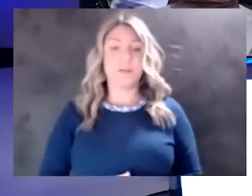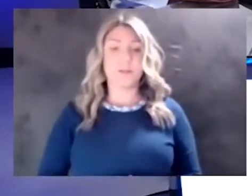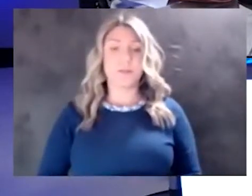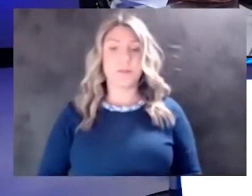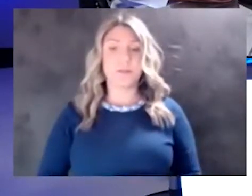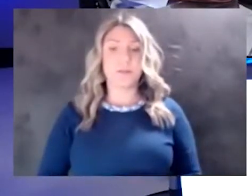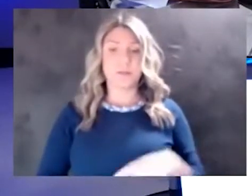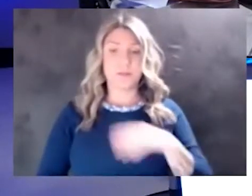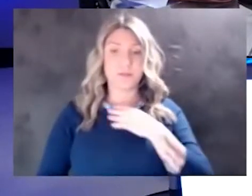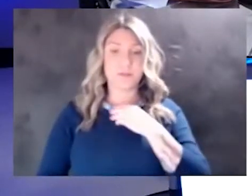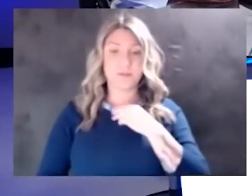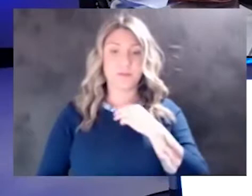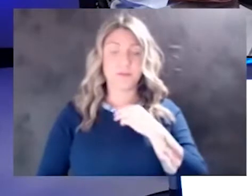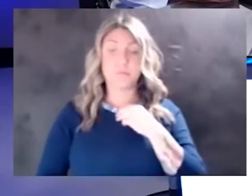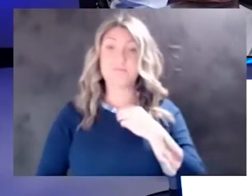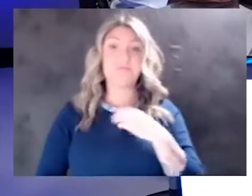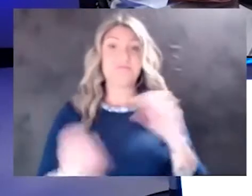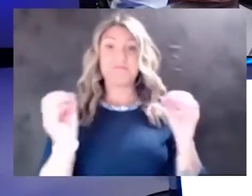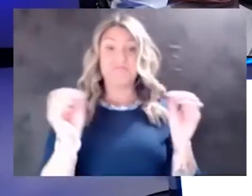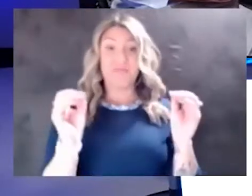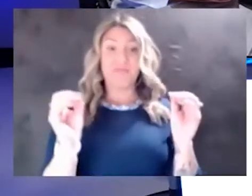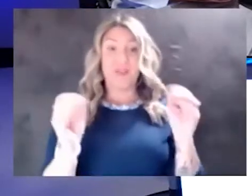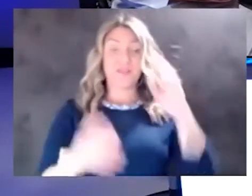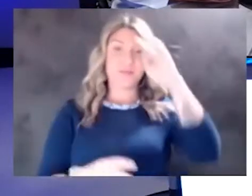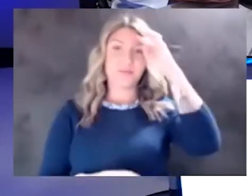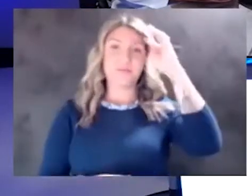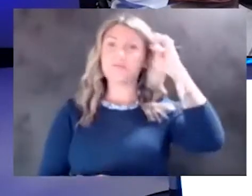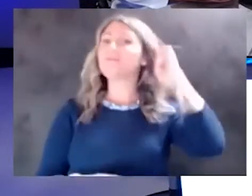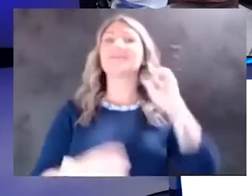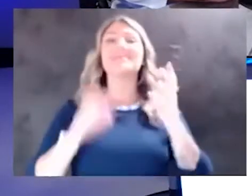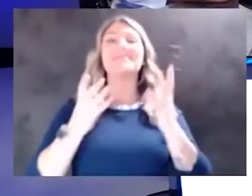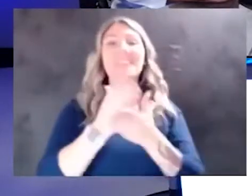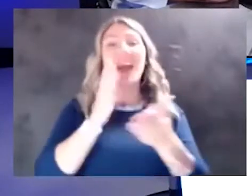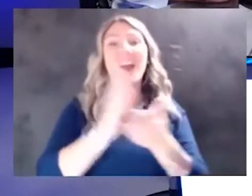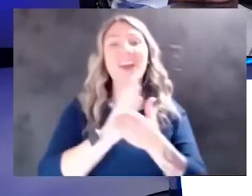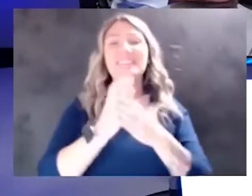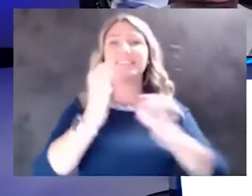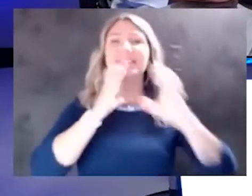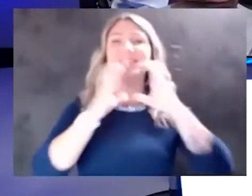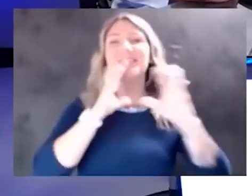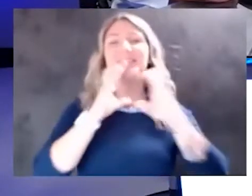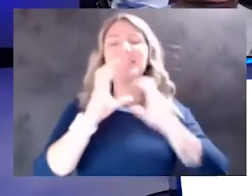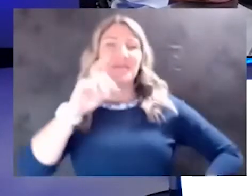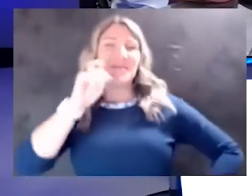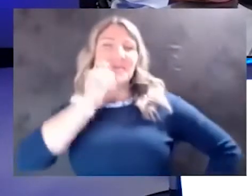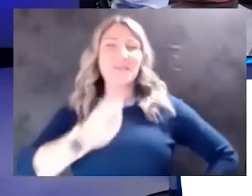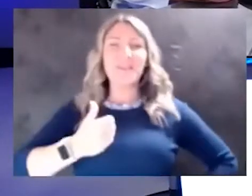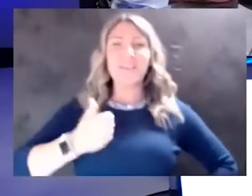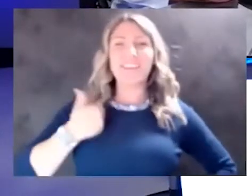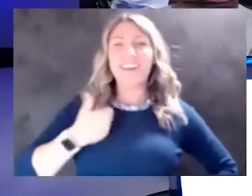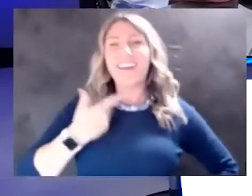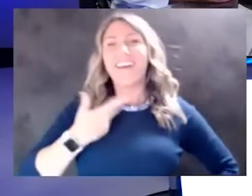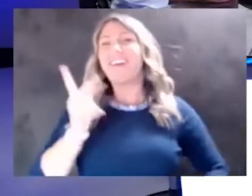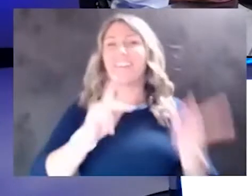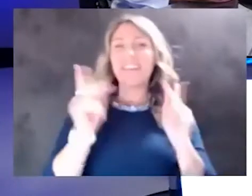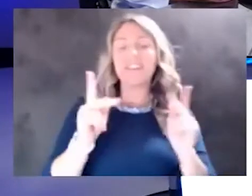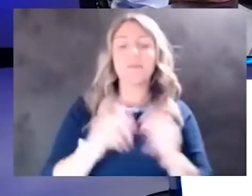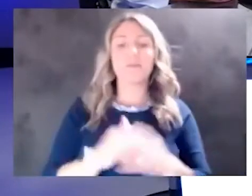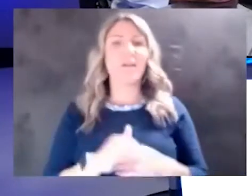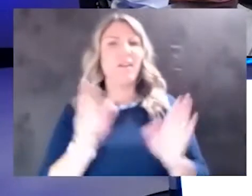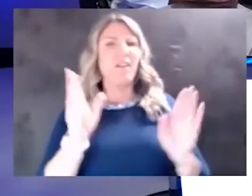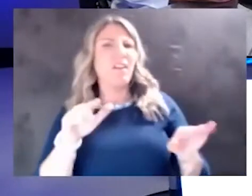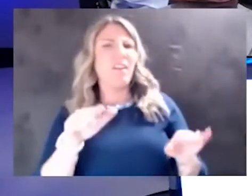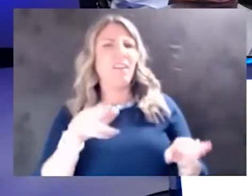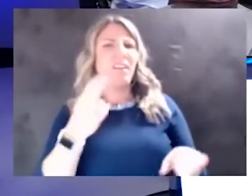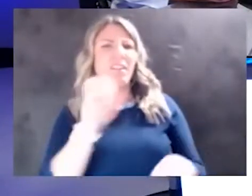I have none. All right, then let's get into this conversation with some pretty cool young folks. Because I think, Hawk, if we're going to really get a control